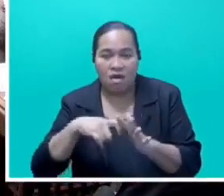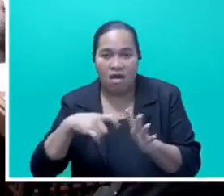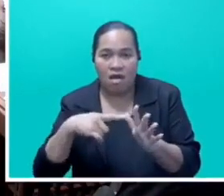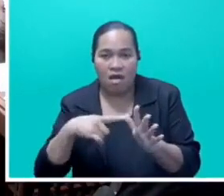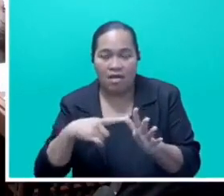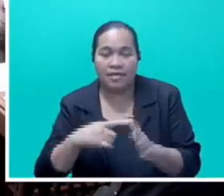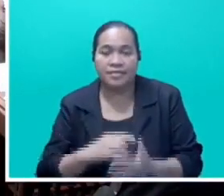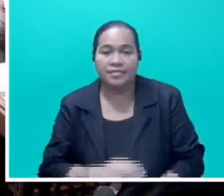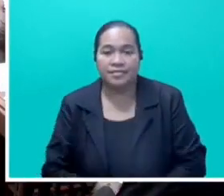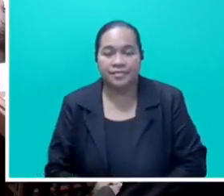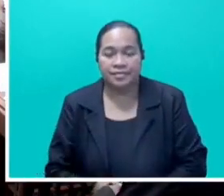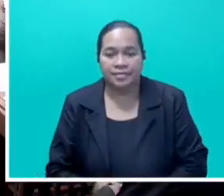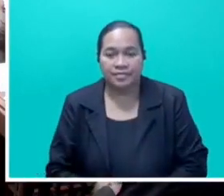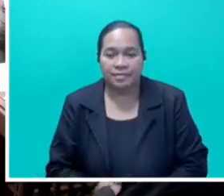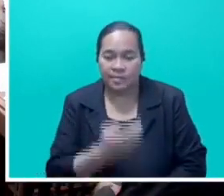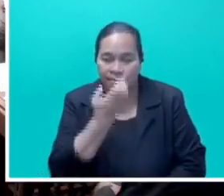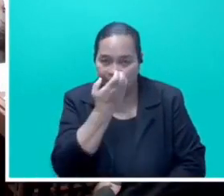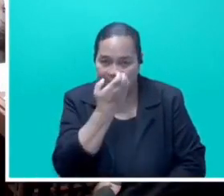Honorable Speaker,